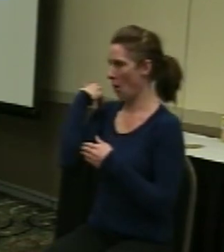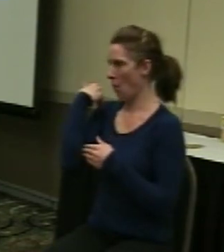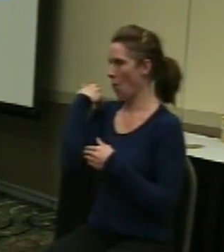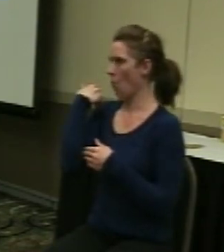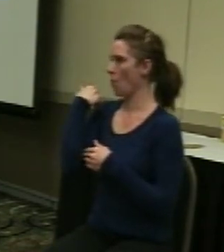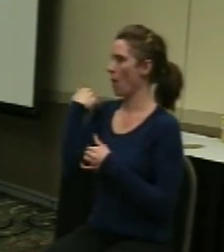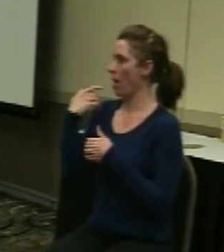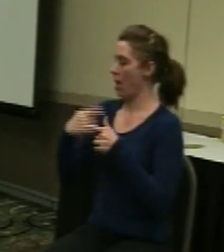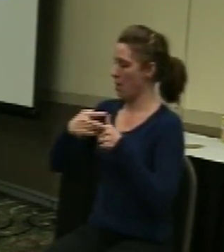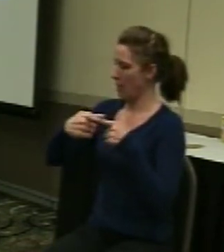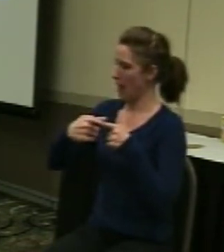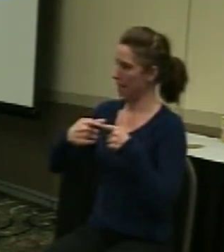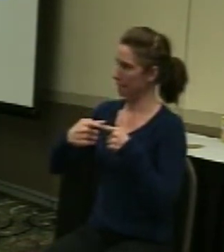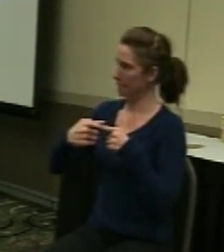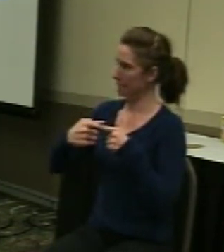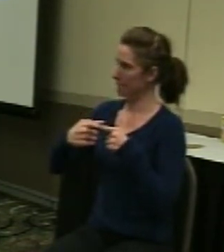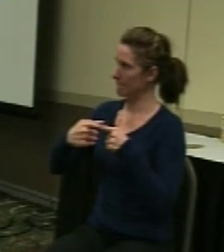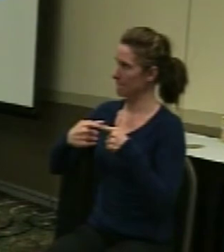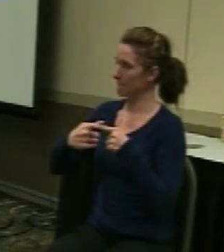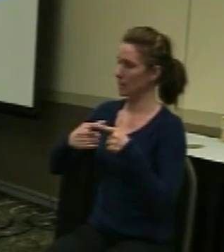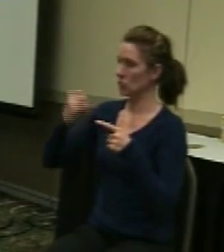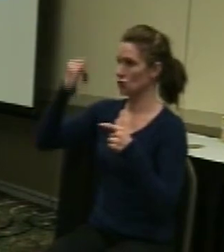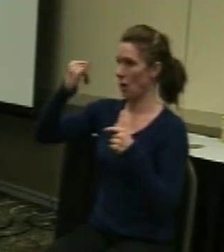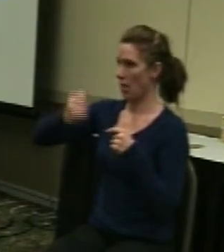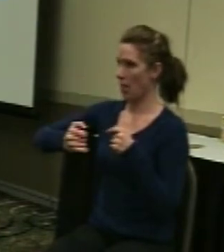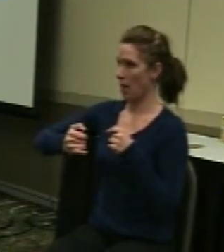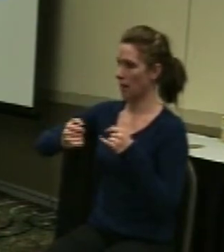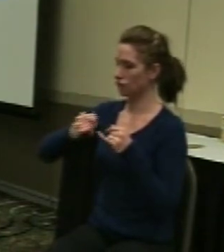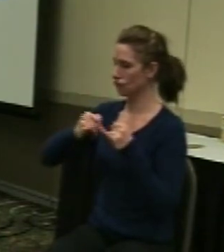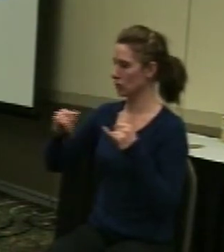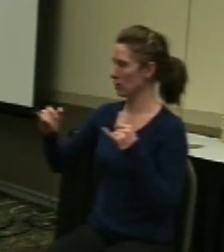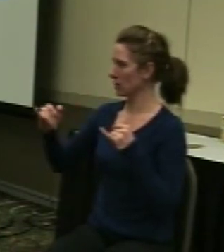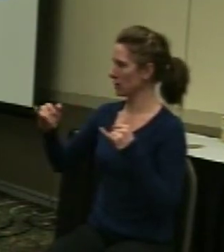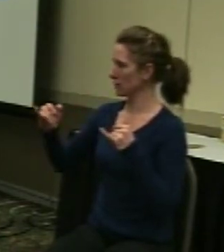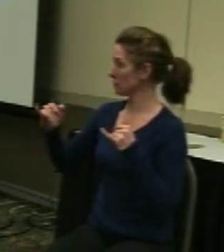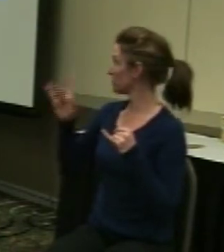then, draw a line. By the way, this is